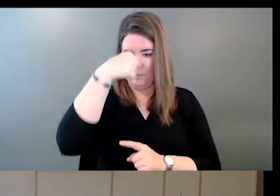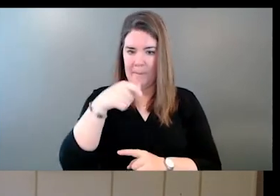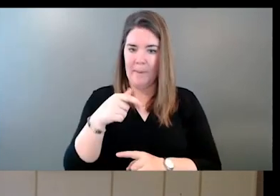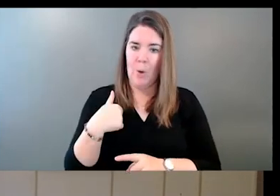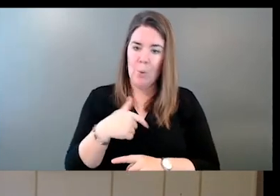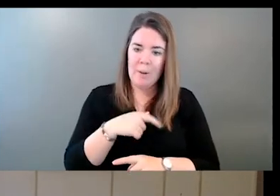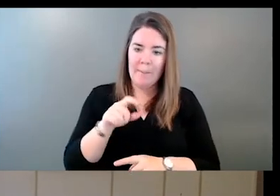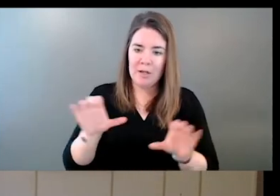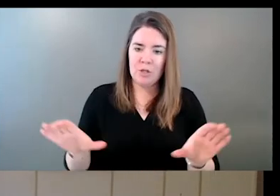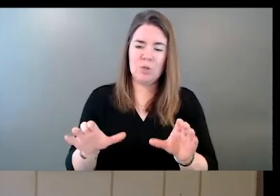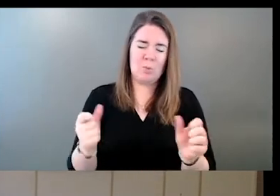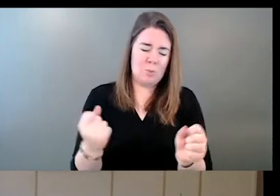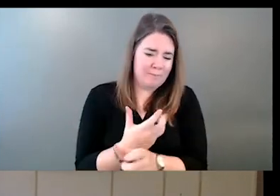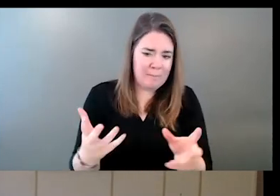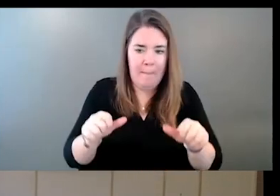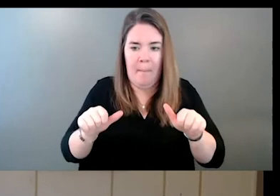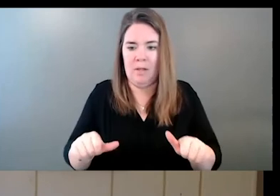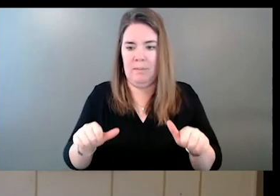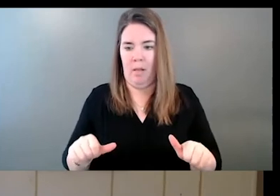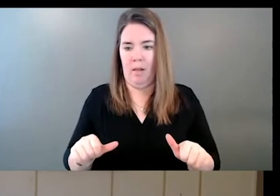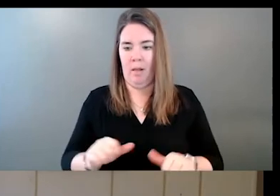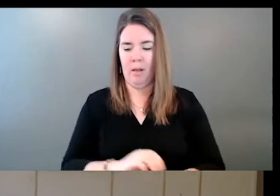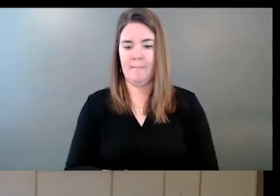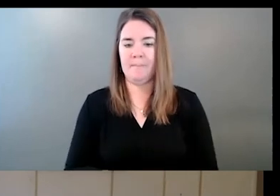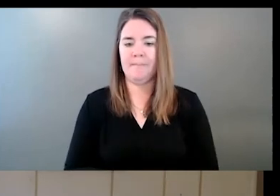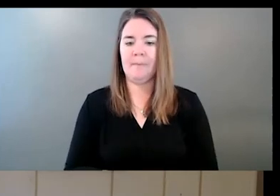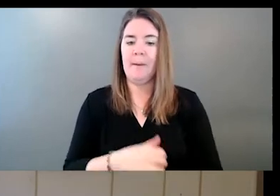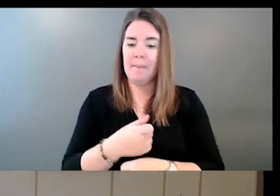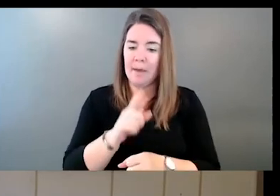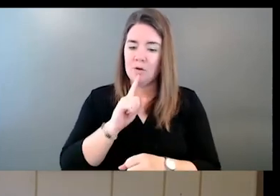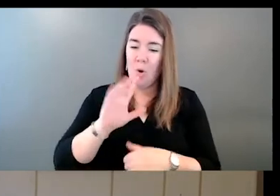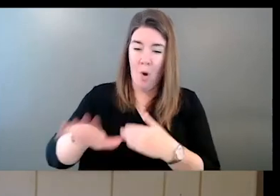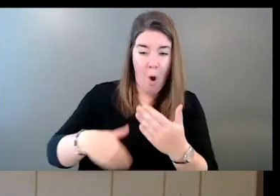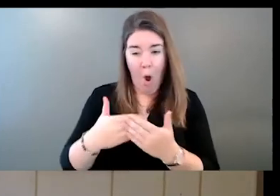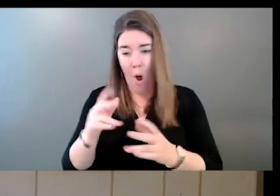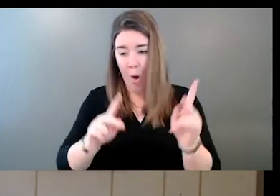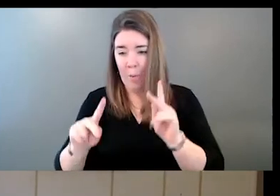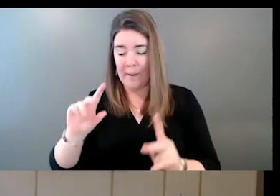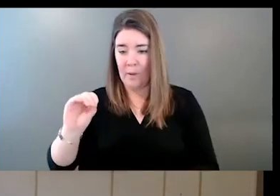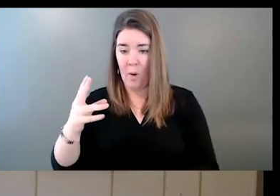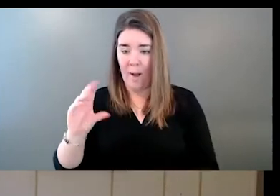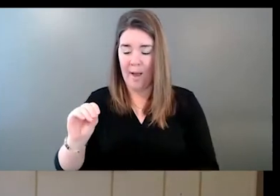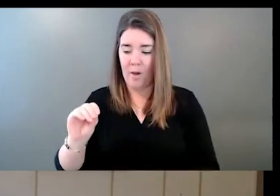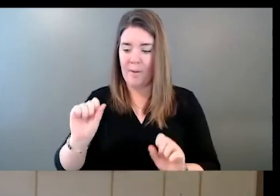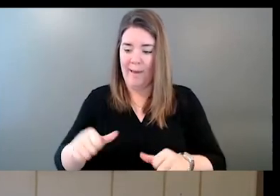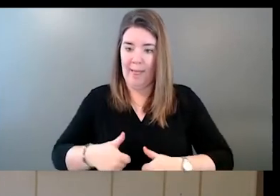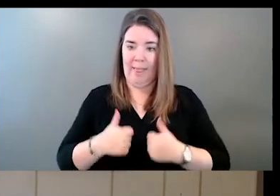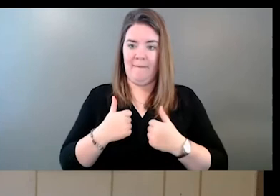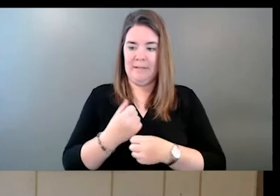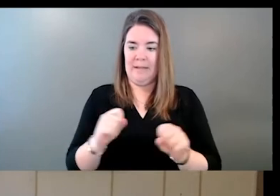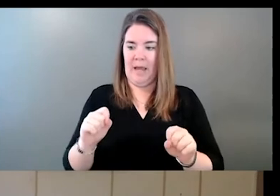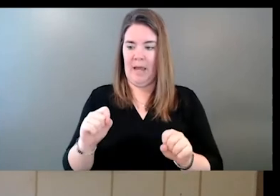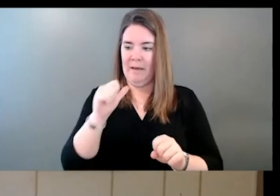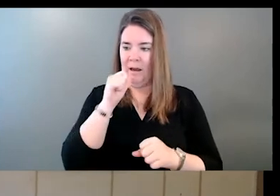we must do everything we can in order to ensure that all Ohioans can live safely without the threat of